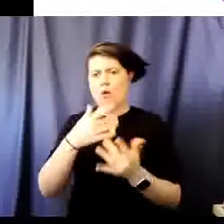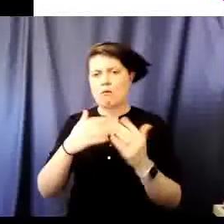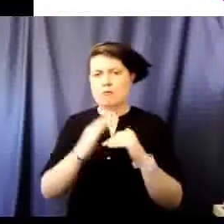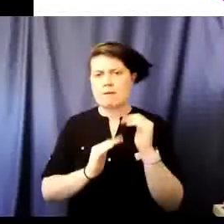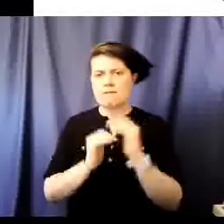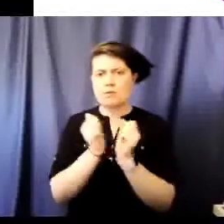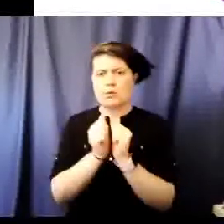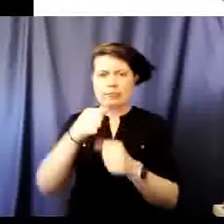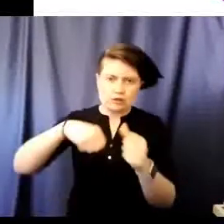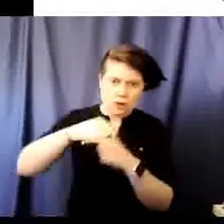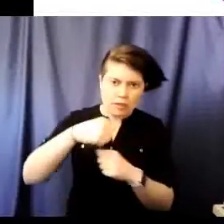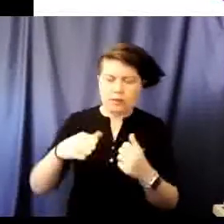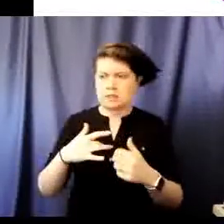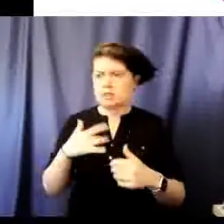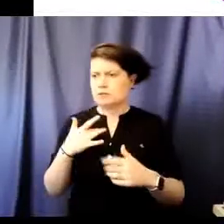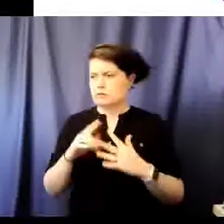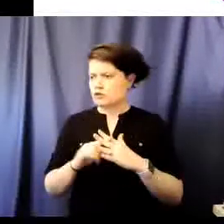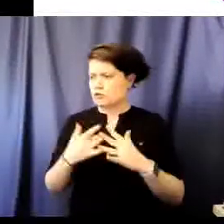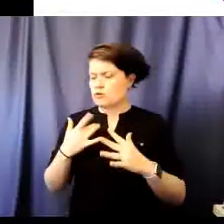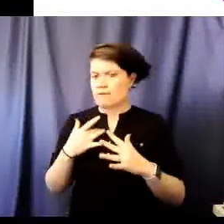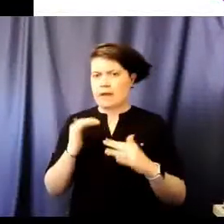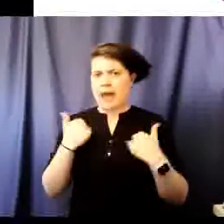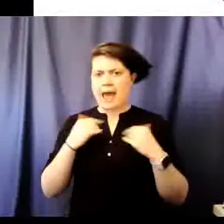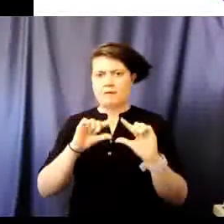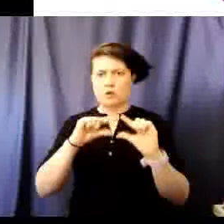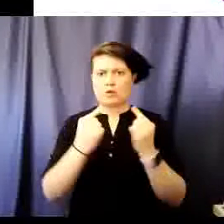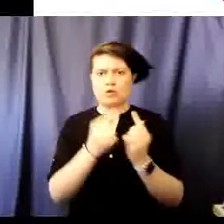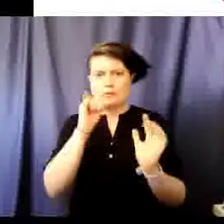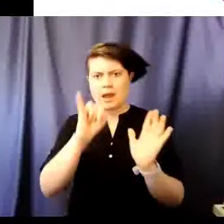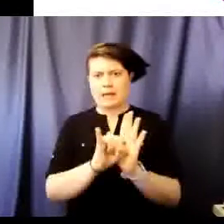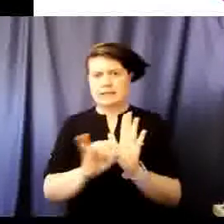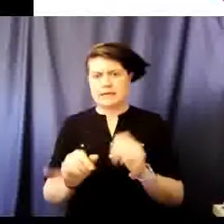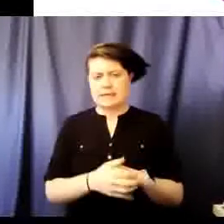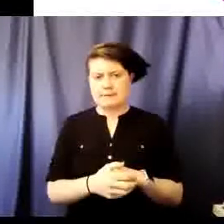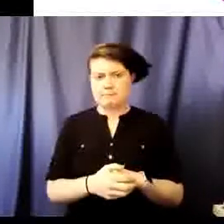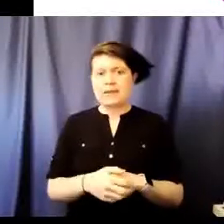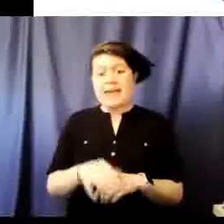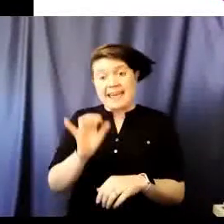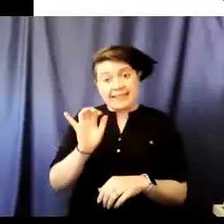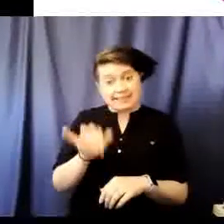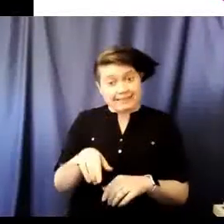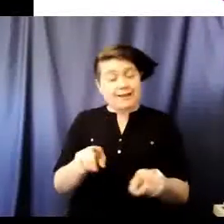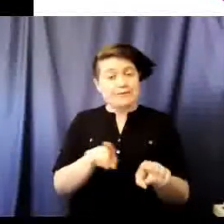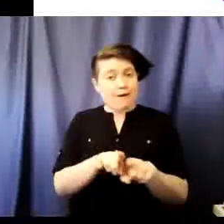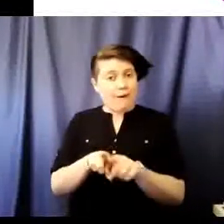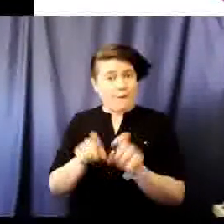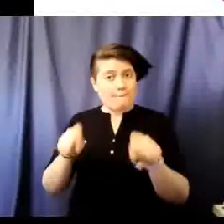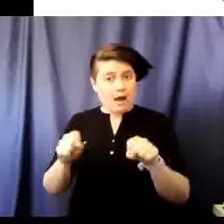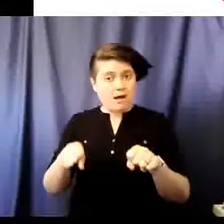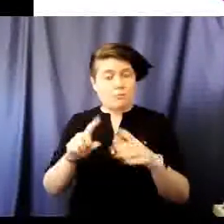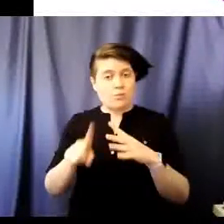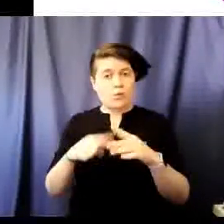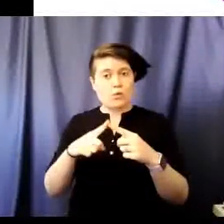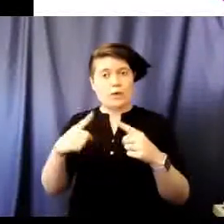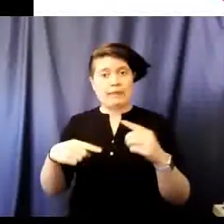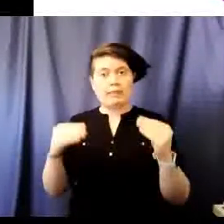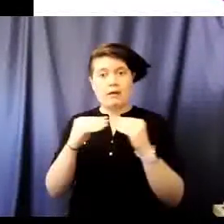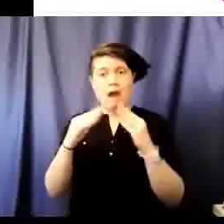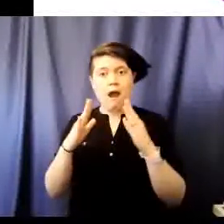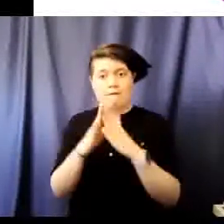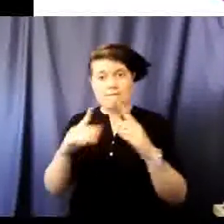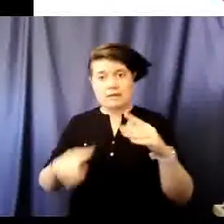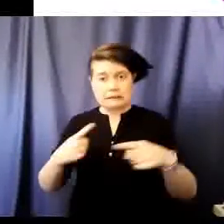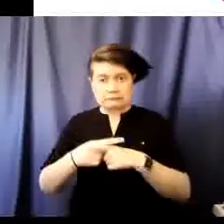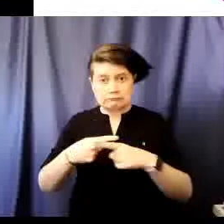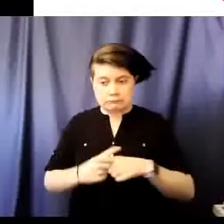to form a group identity. This is also the stage where some conflicts might arise in the group as each person starts to learn each other and